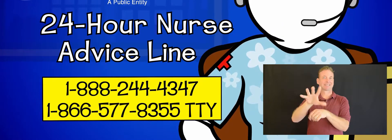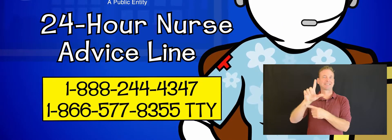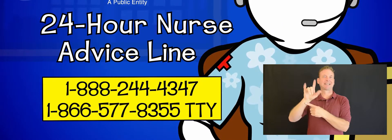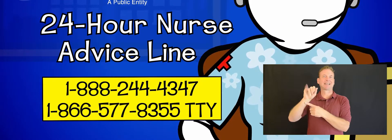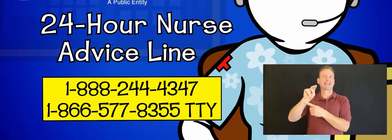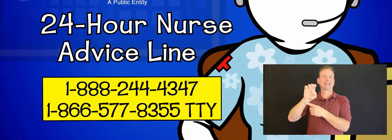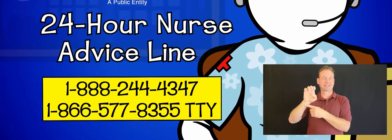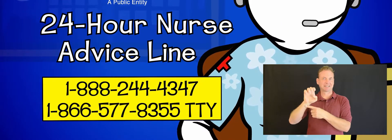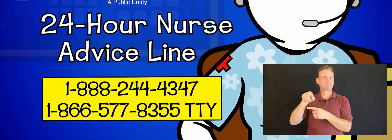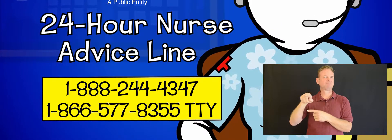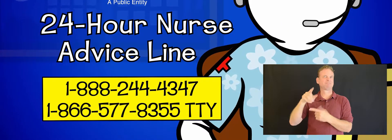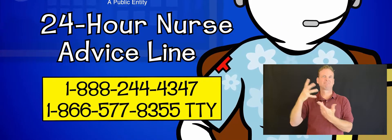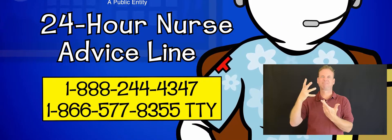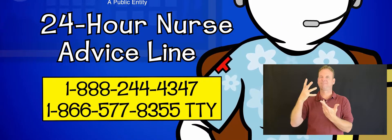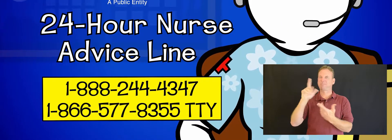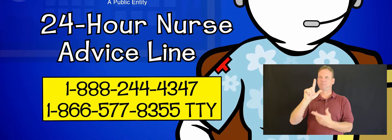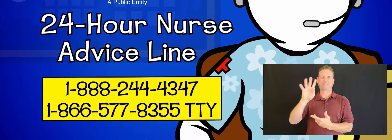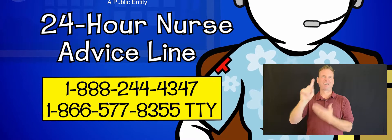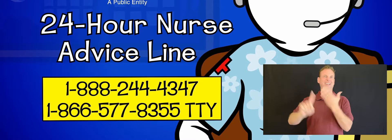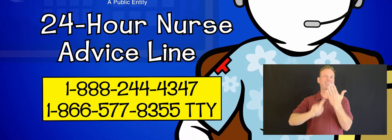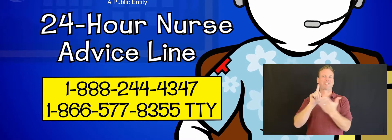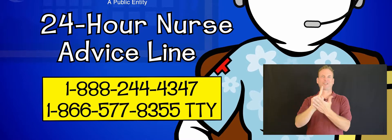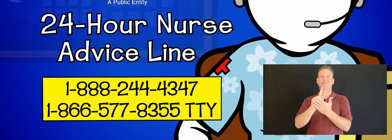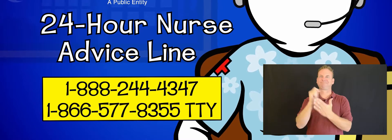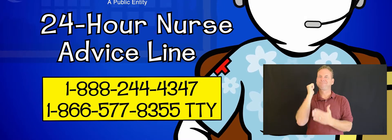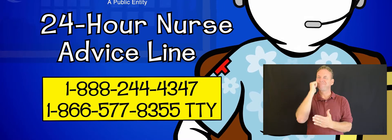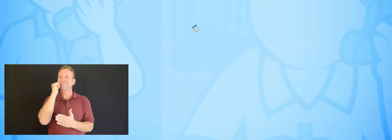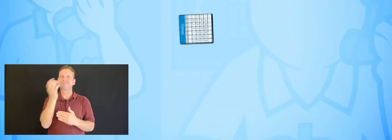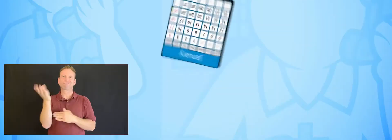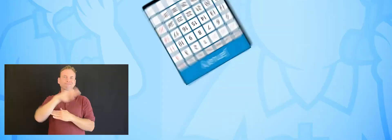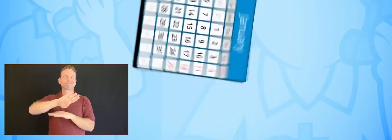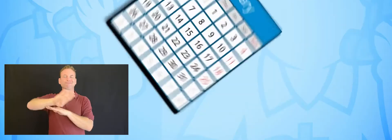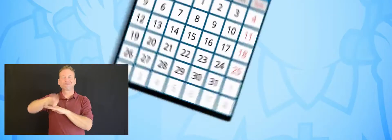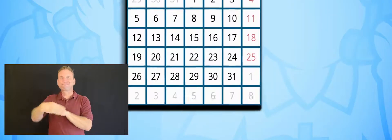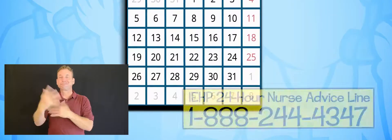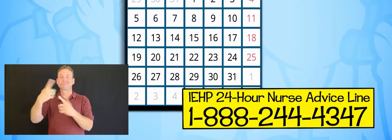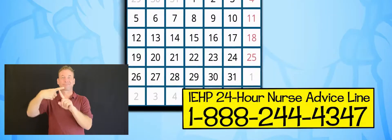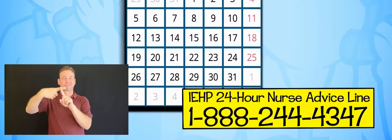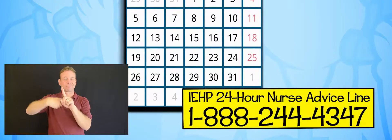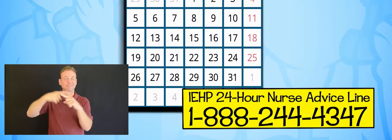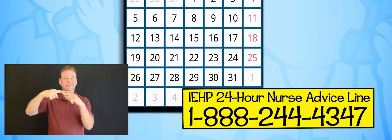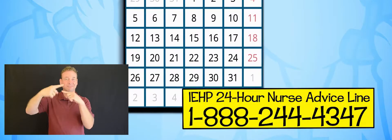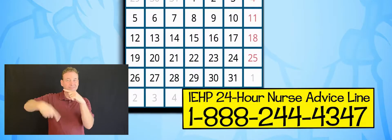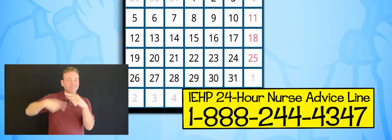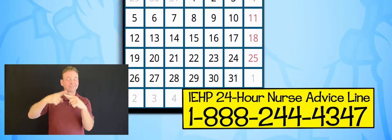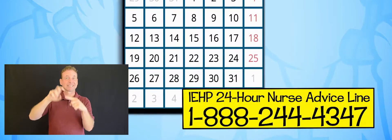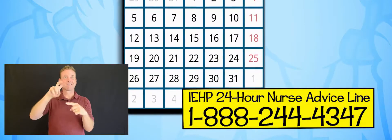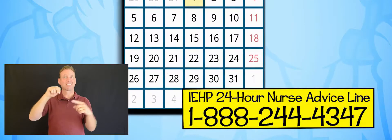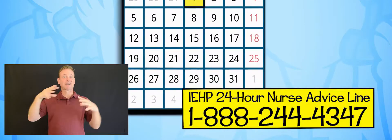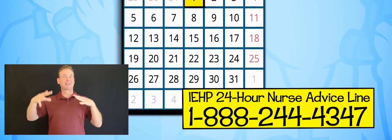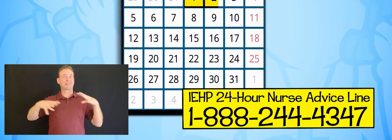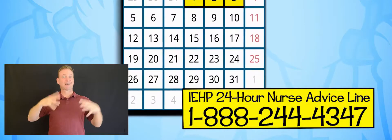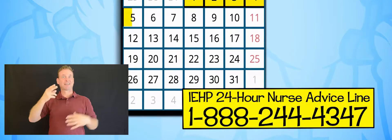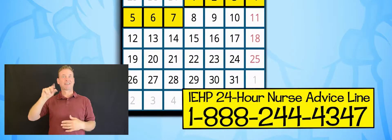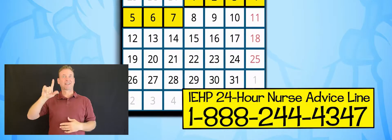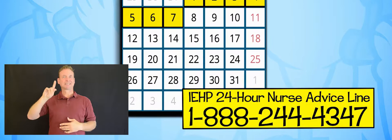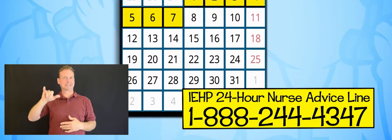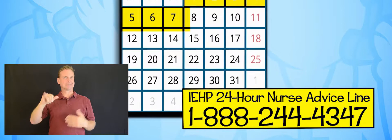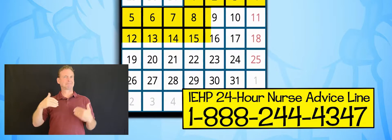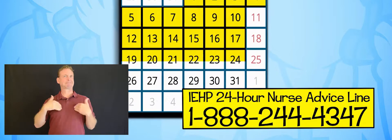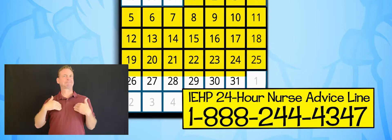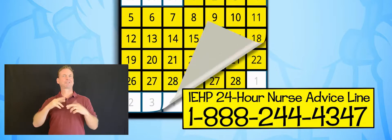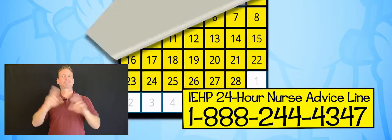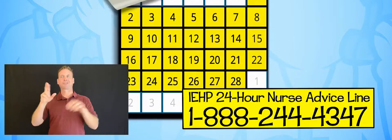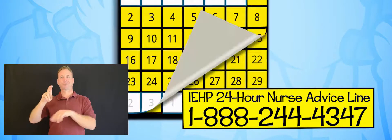The phone number is on the front of your IEHP member ID card. You can reach the nurse advice line seven days a week,